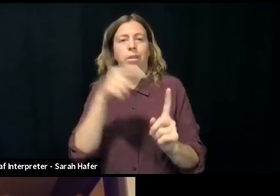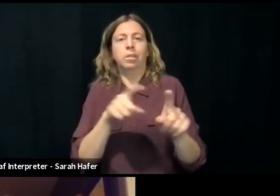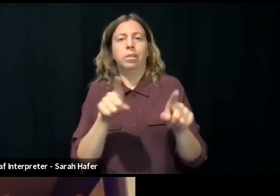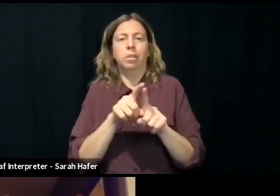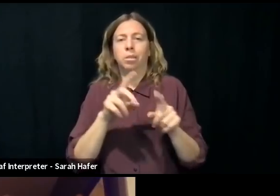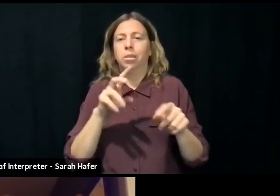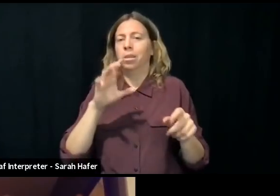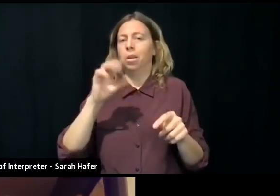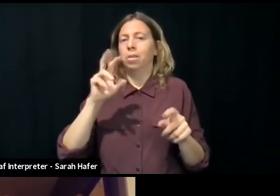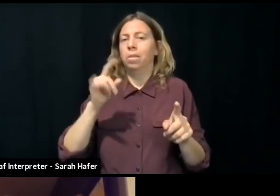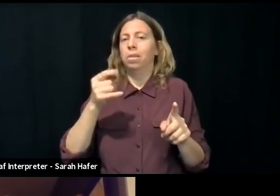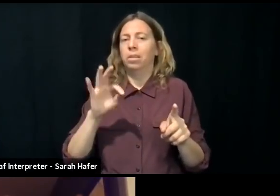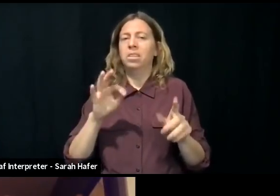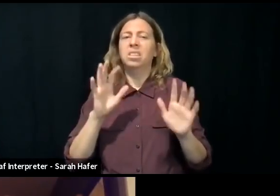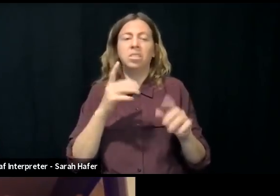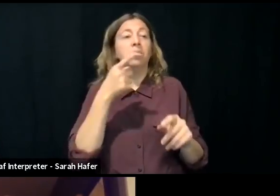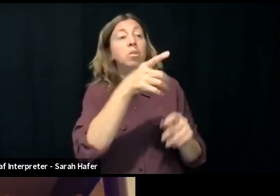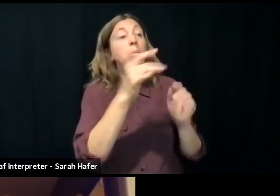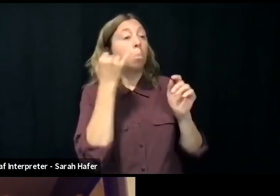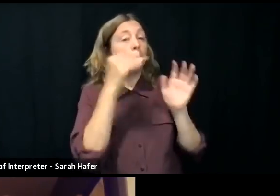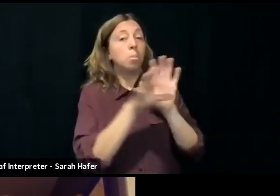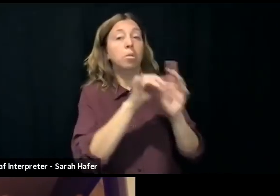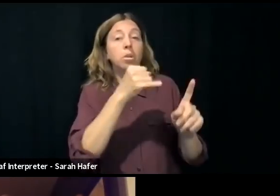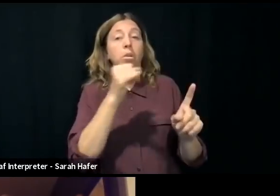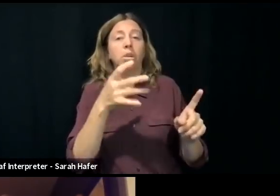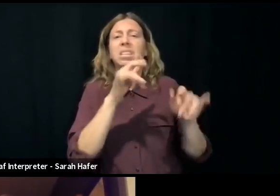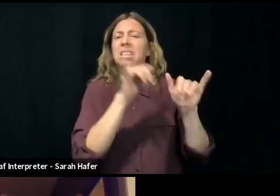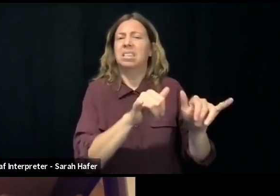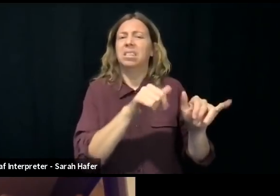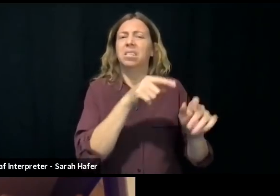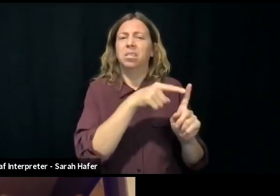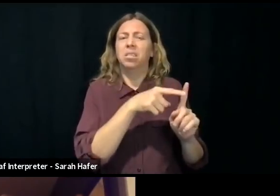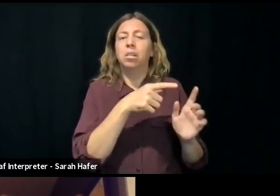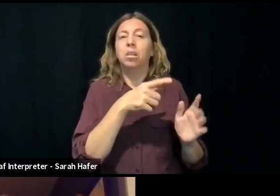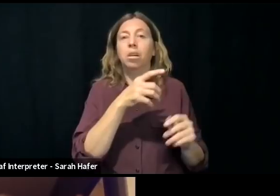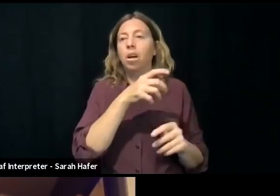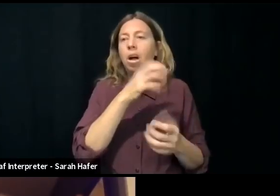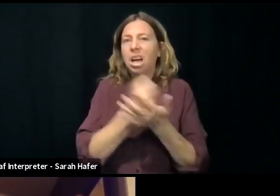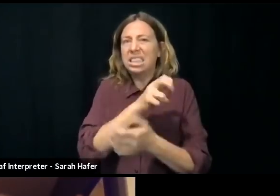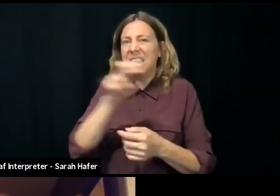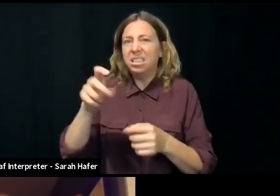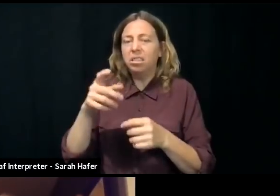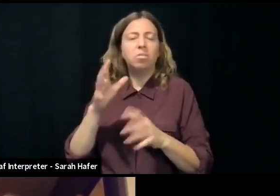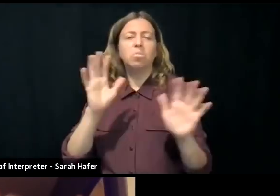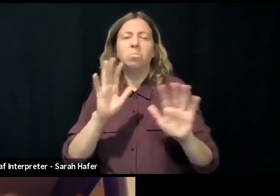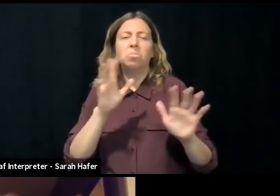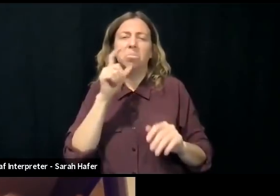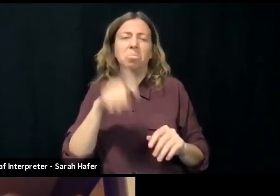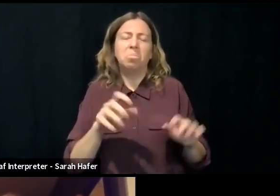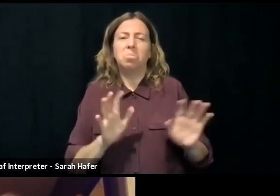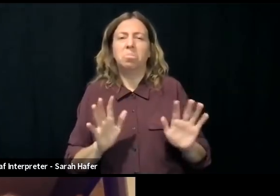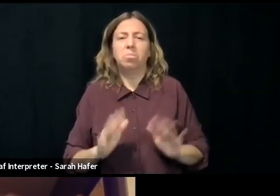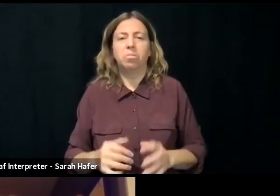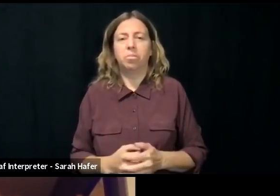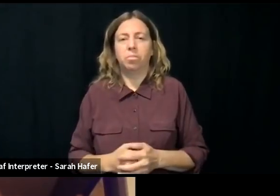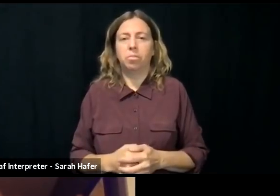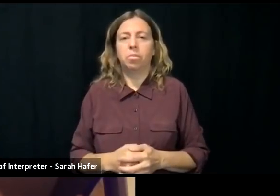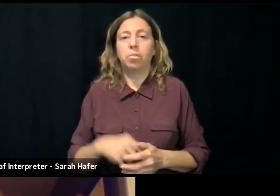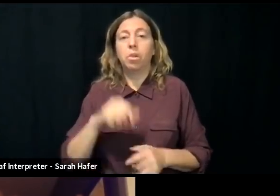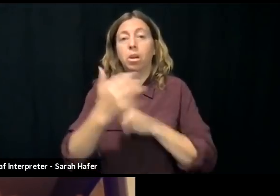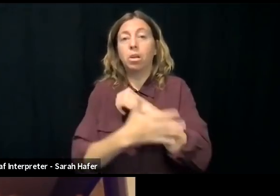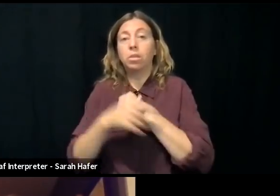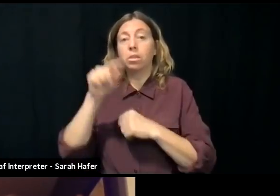to get a second independent vaccine. In other countries where someone starts with the Pfizer vaccine and